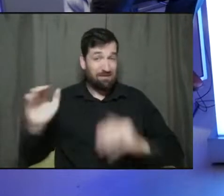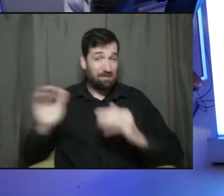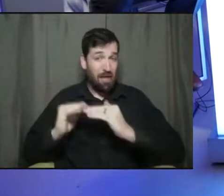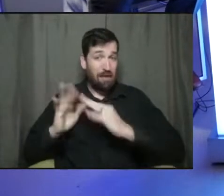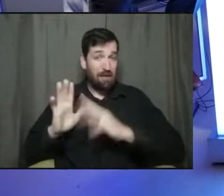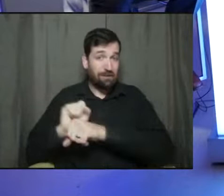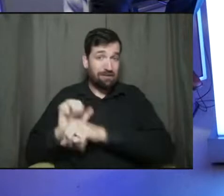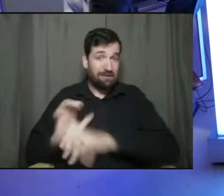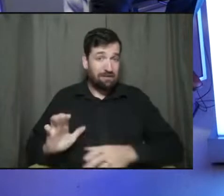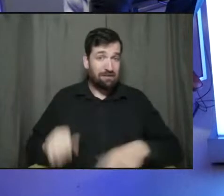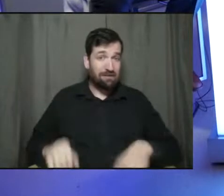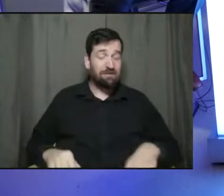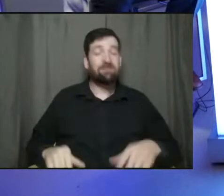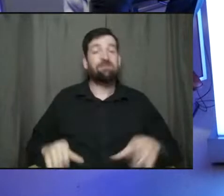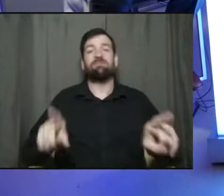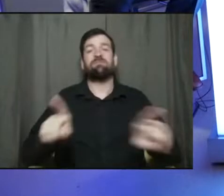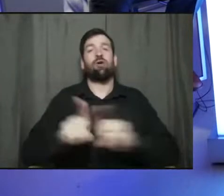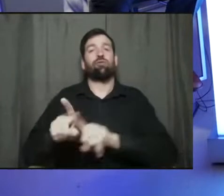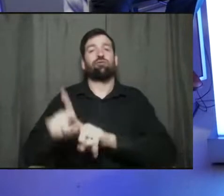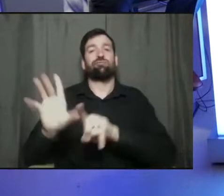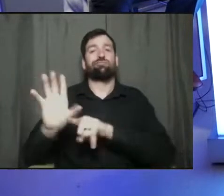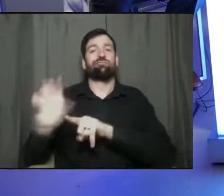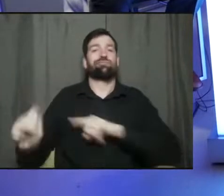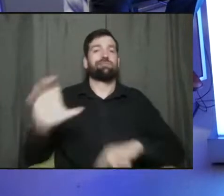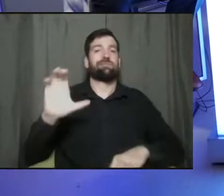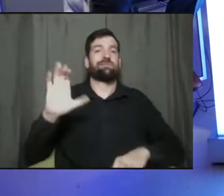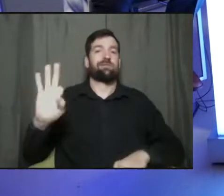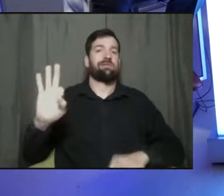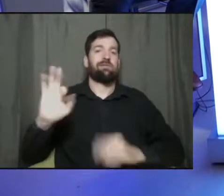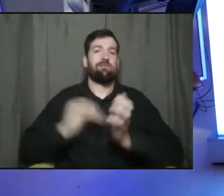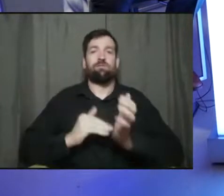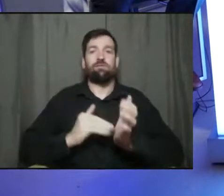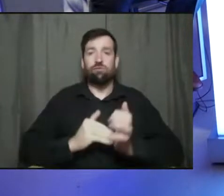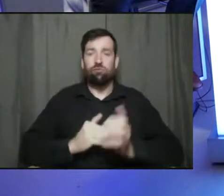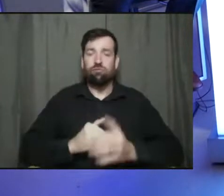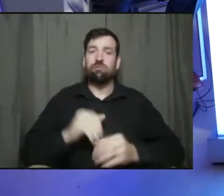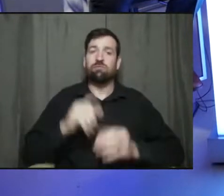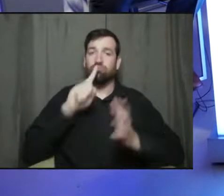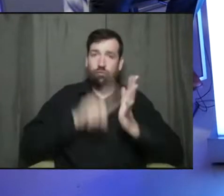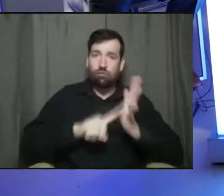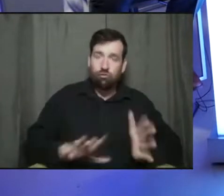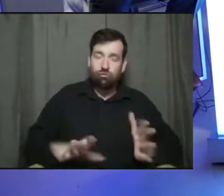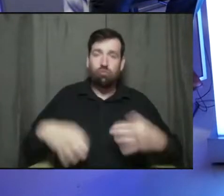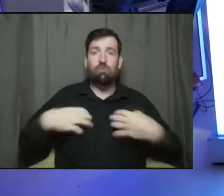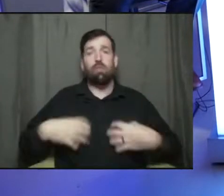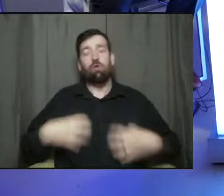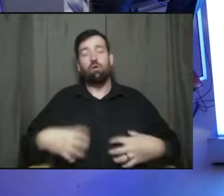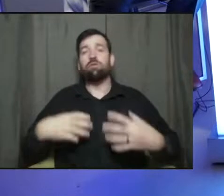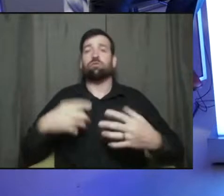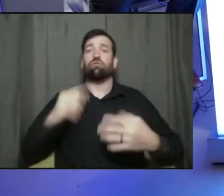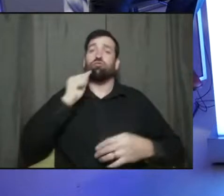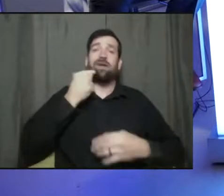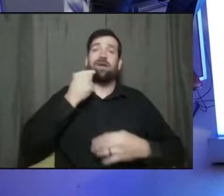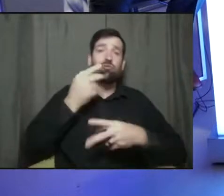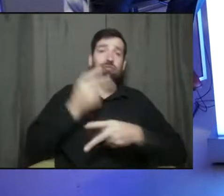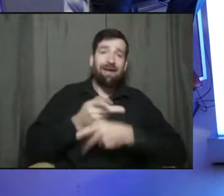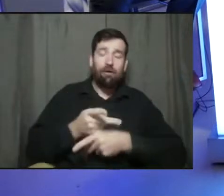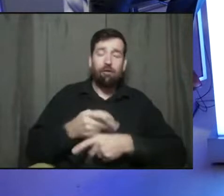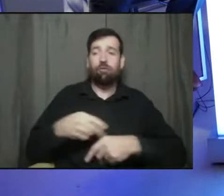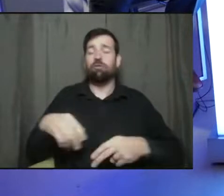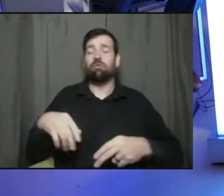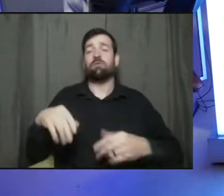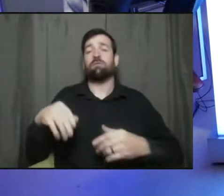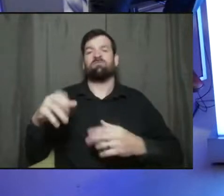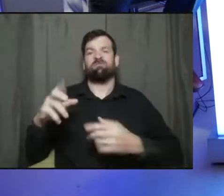who's also an outstanding cystic fibrosis physician, researcher, pulmonologist, critical care doc, and friend, Dr. Joel Murmas. And of